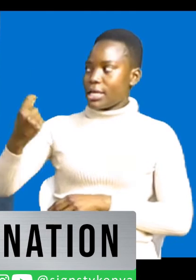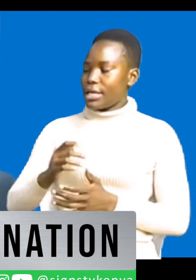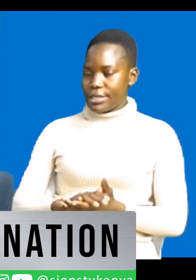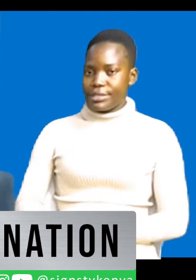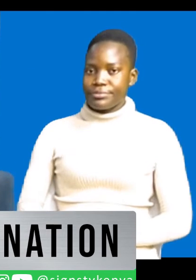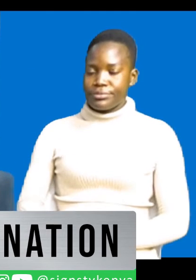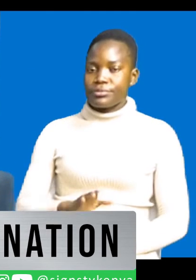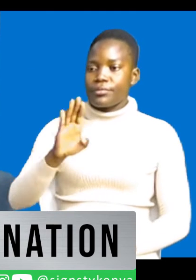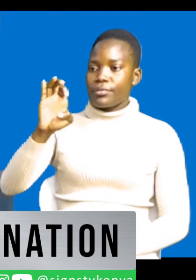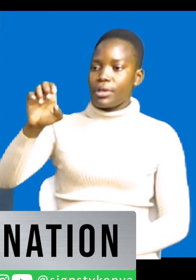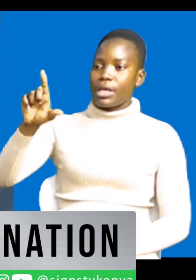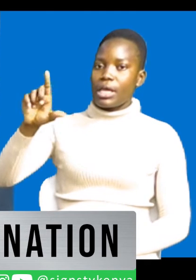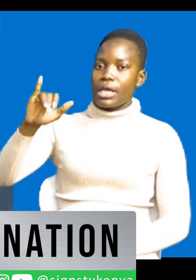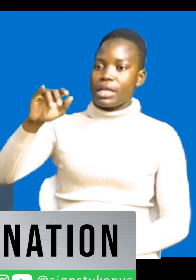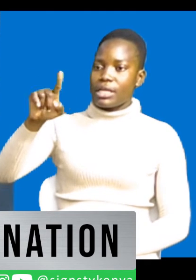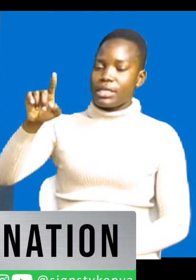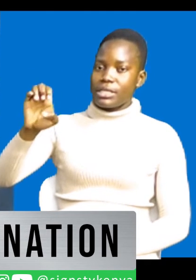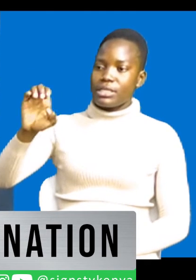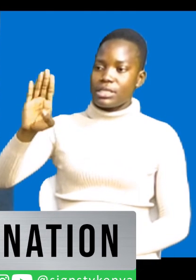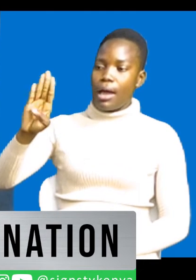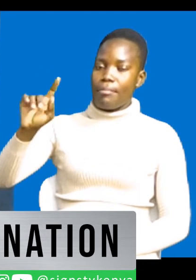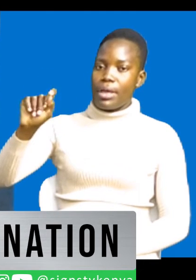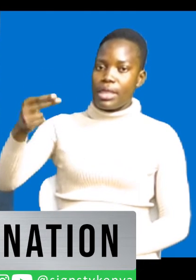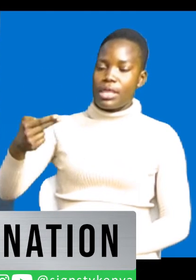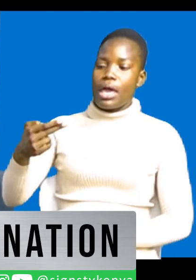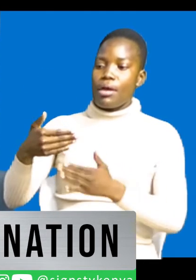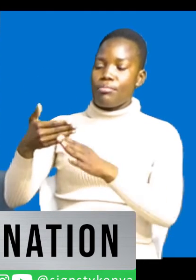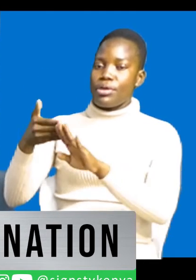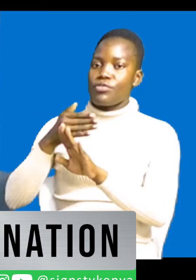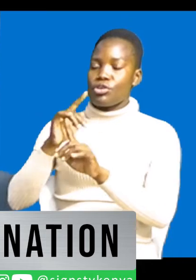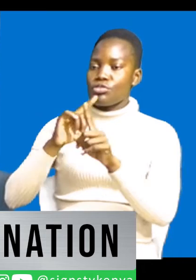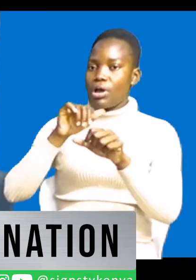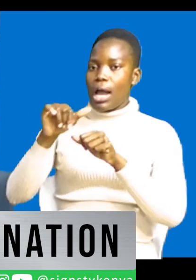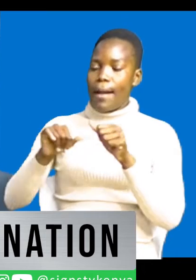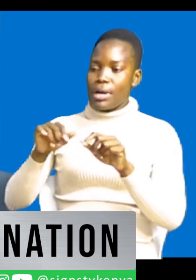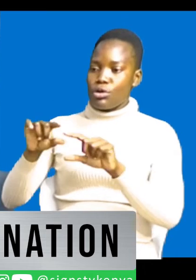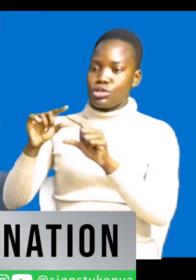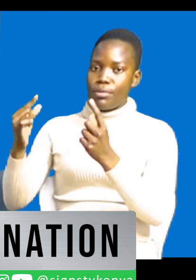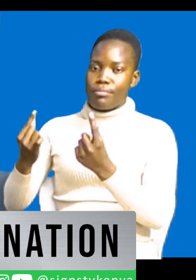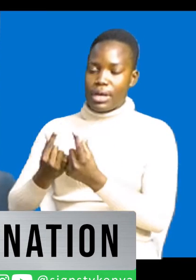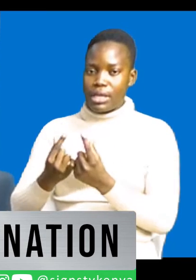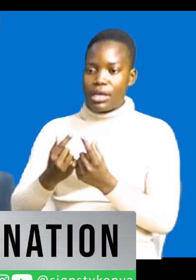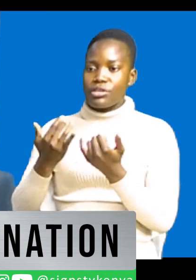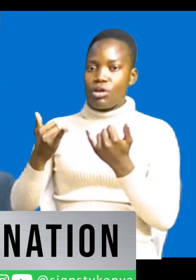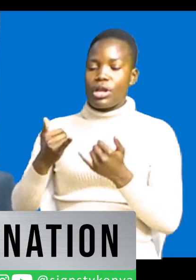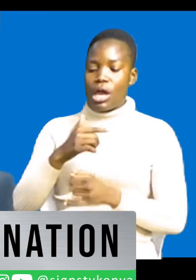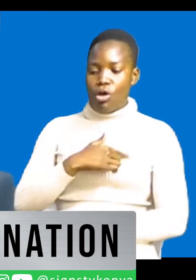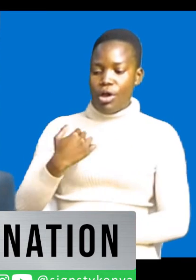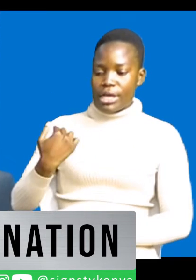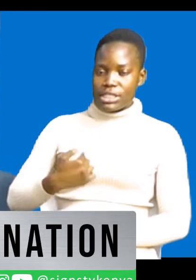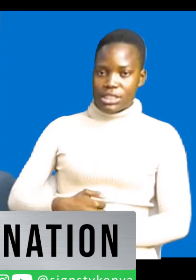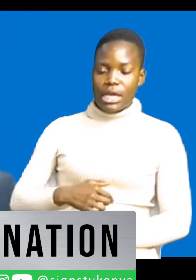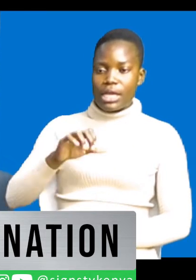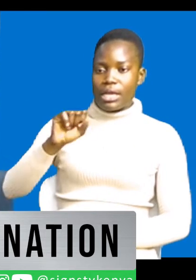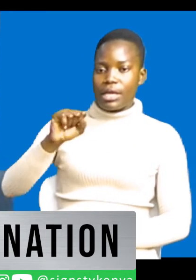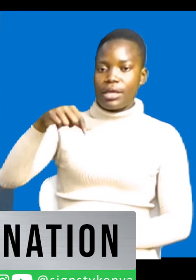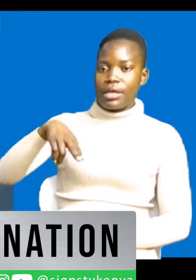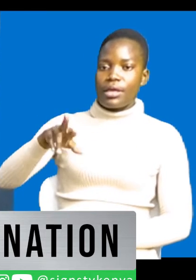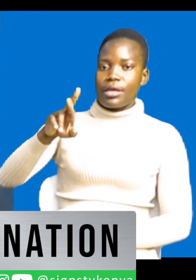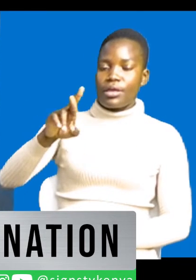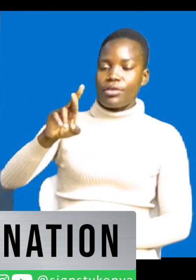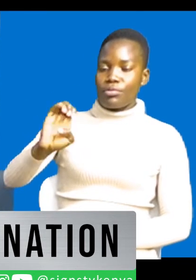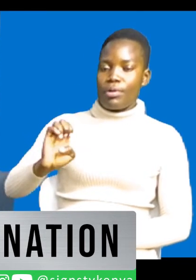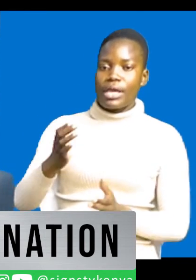the way, Elizabeth, before even you talk about parties, China Square ilirudi? Imefunguliwa. Biashara inaendelea kama